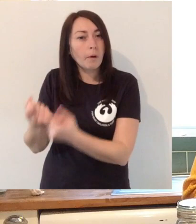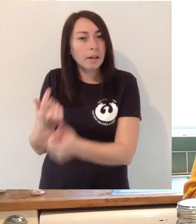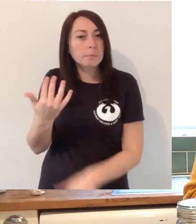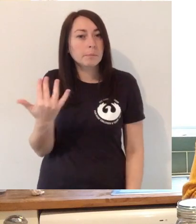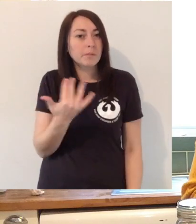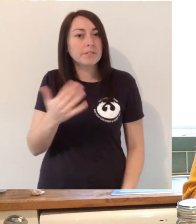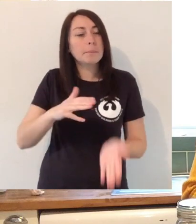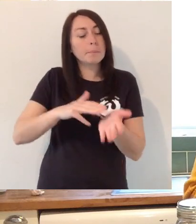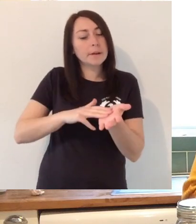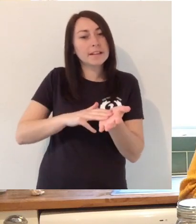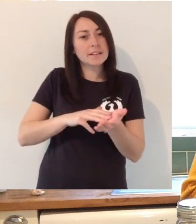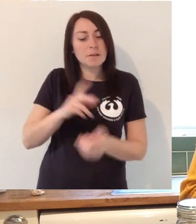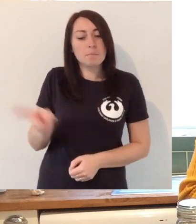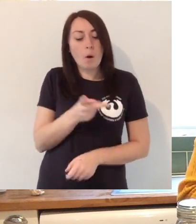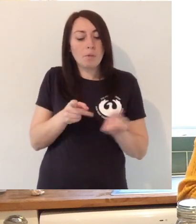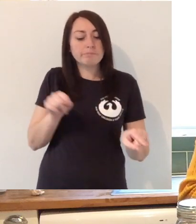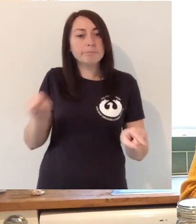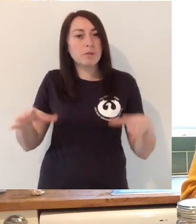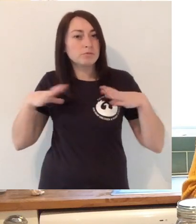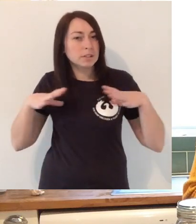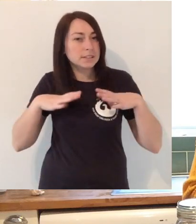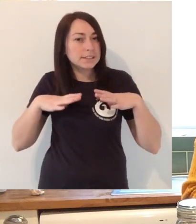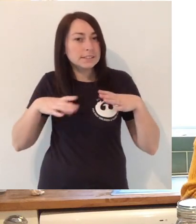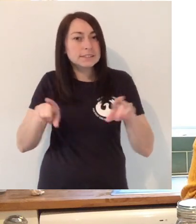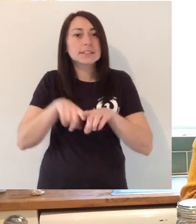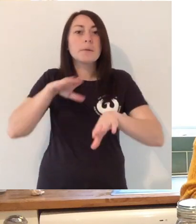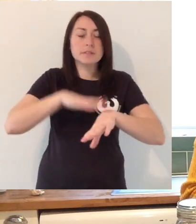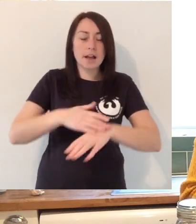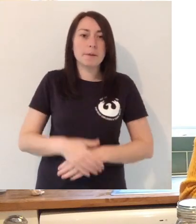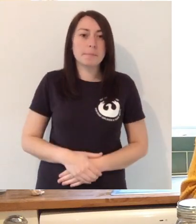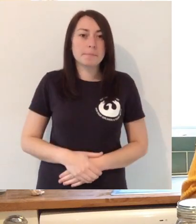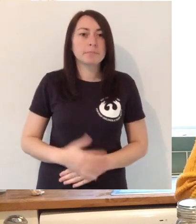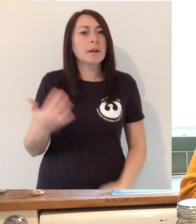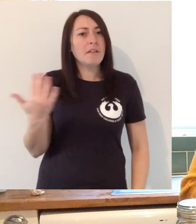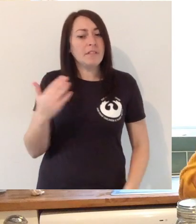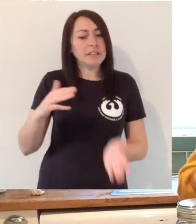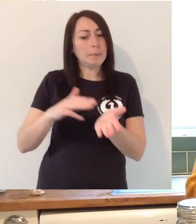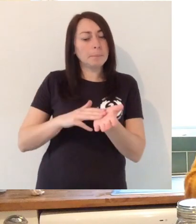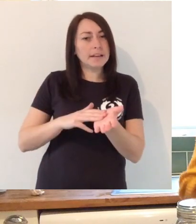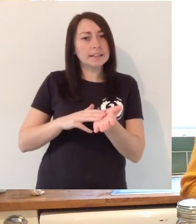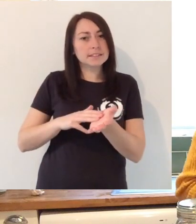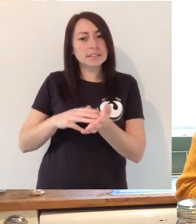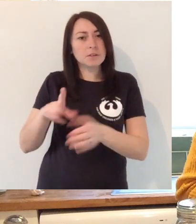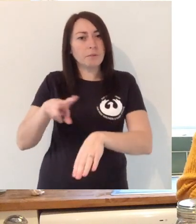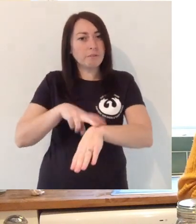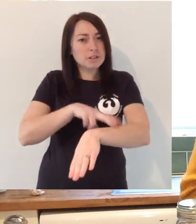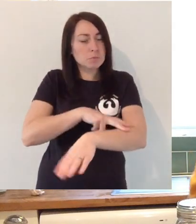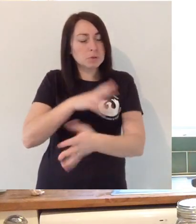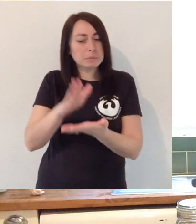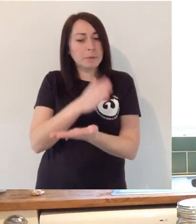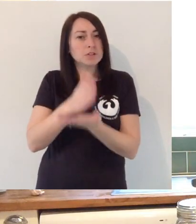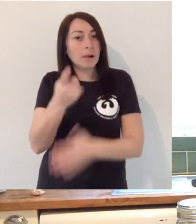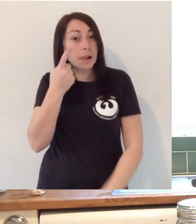minutes. So they should be ready around about the same time. Just remember in those 15 minutes to keep an eye on your sauce, give that stir every now and